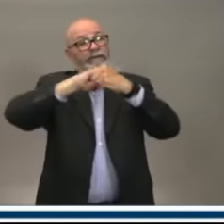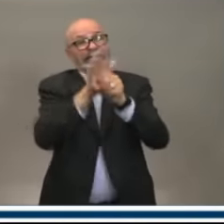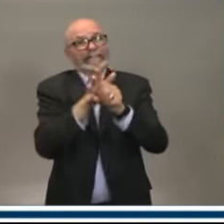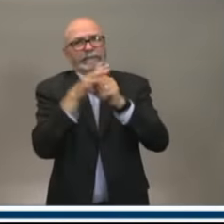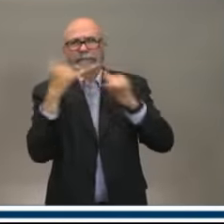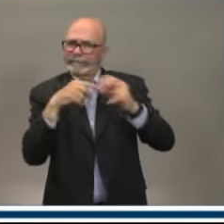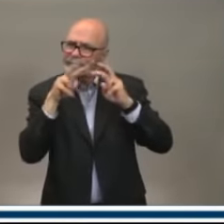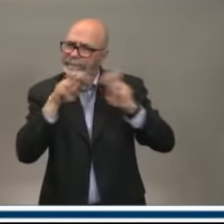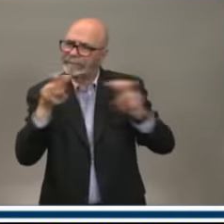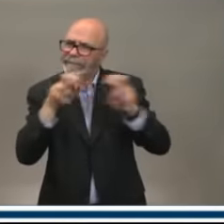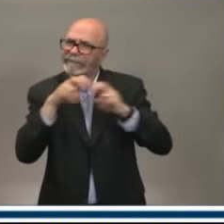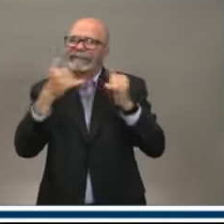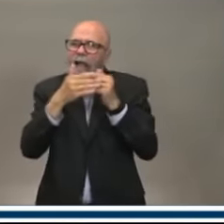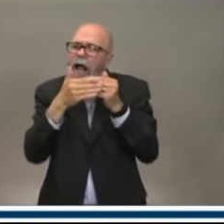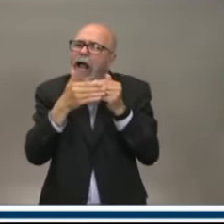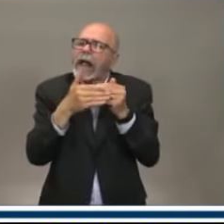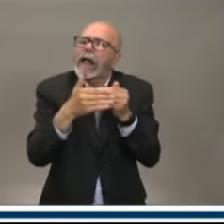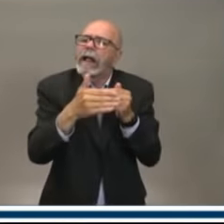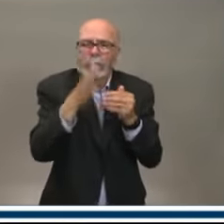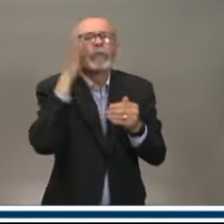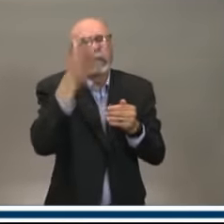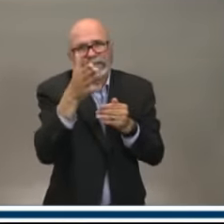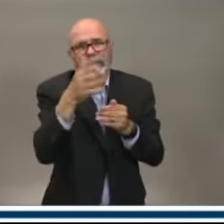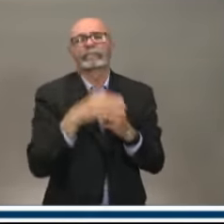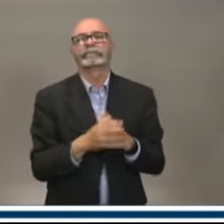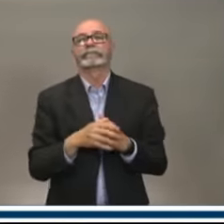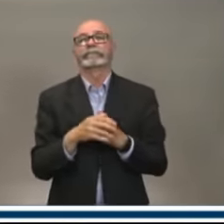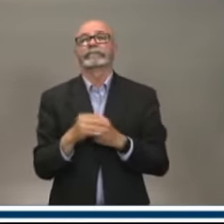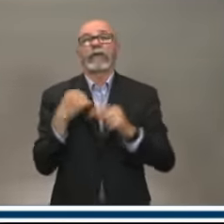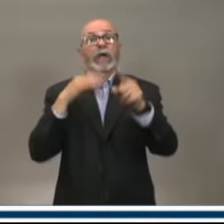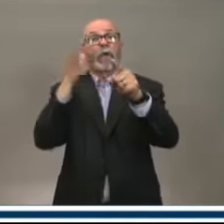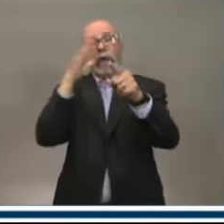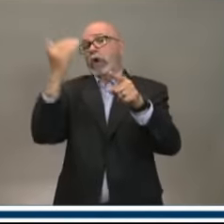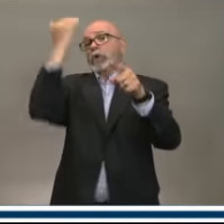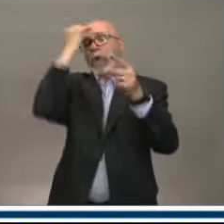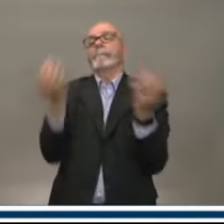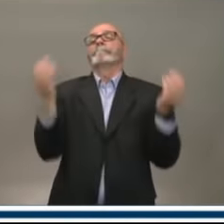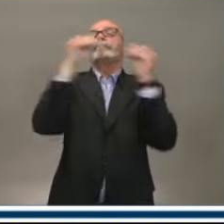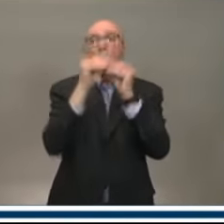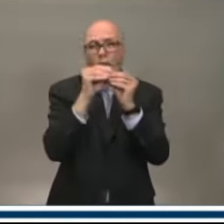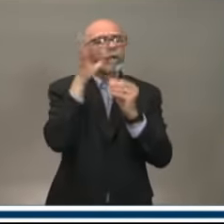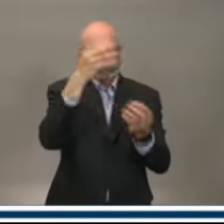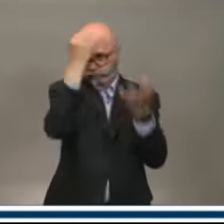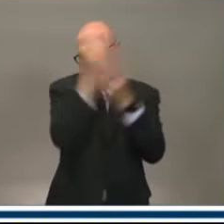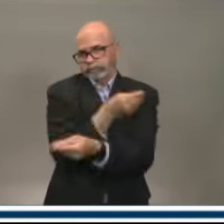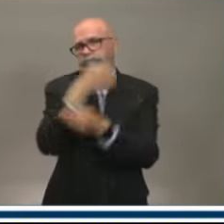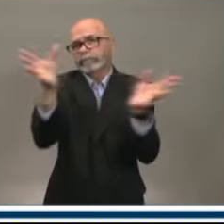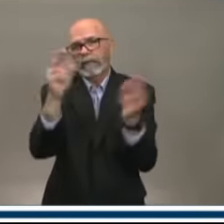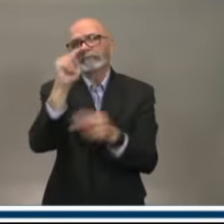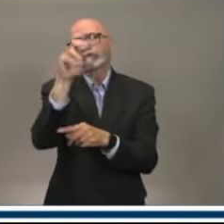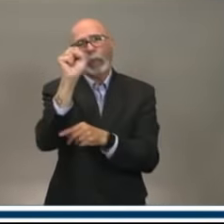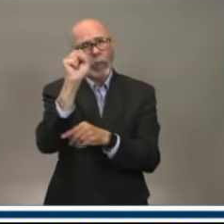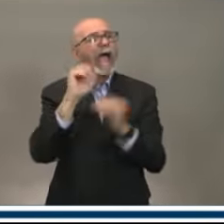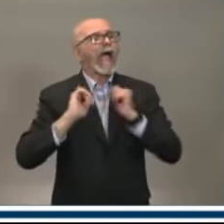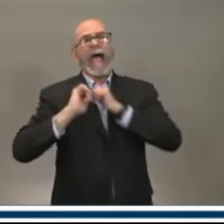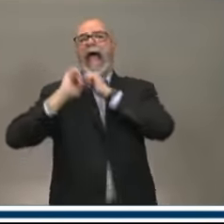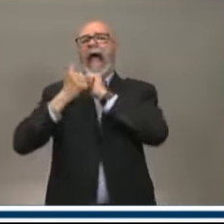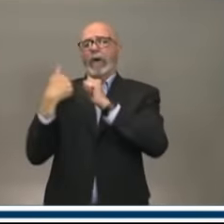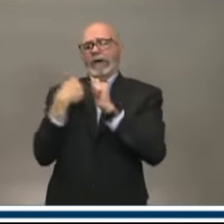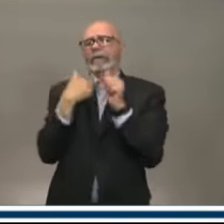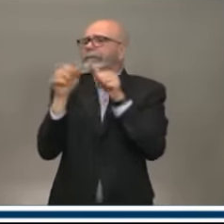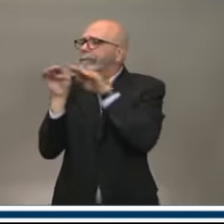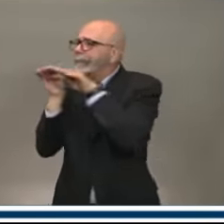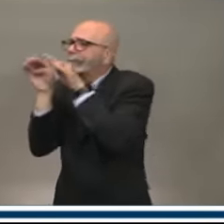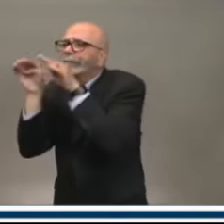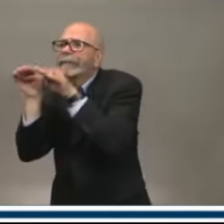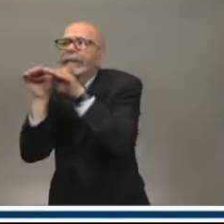Scotians with a plan as we phase in on how we open up our economy. But before I hand